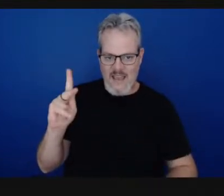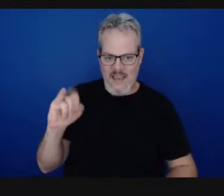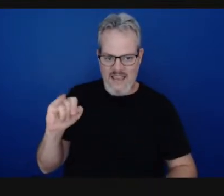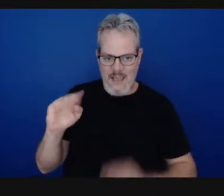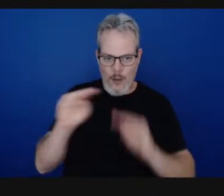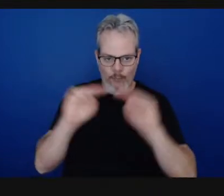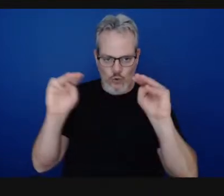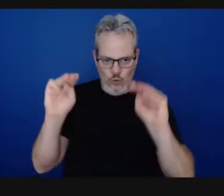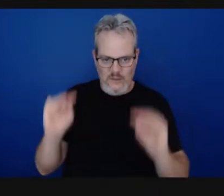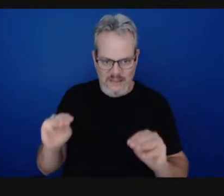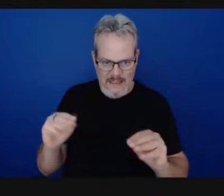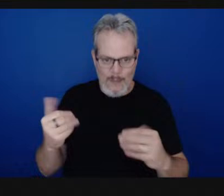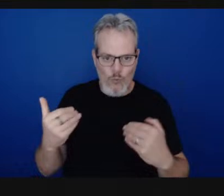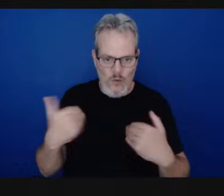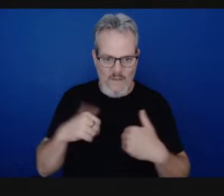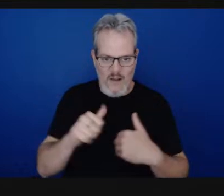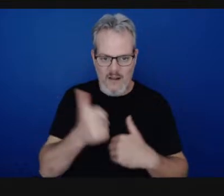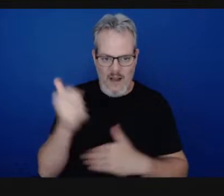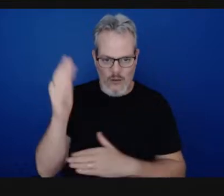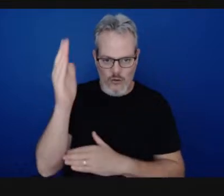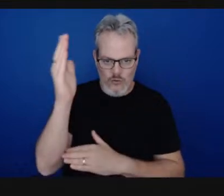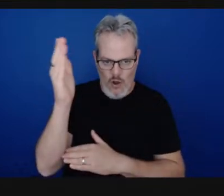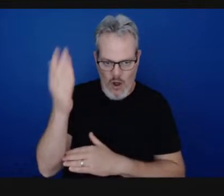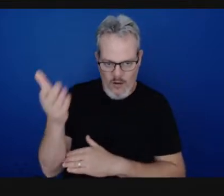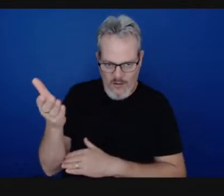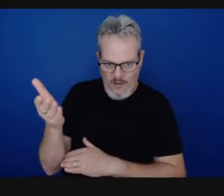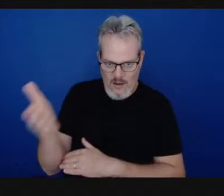Katie Mulliken over there.